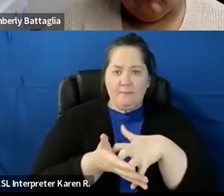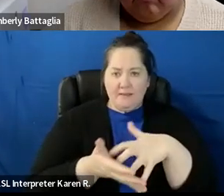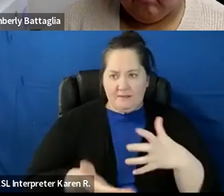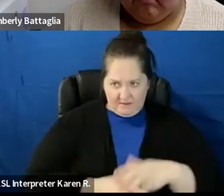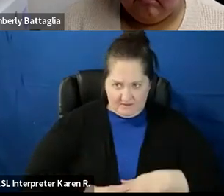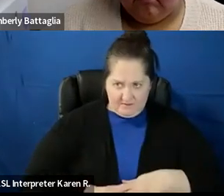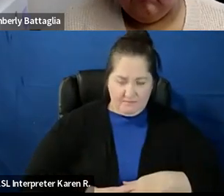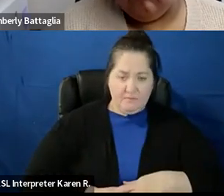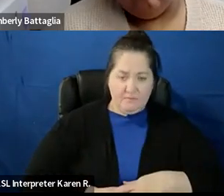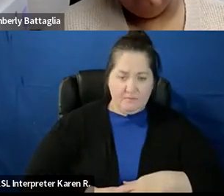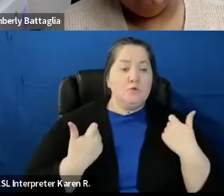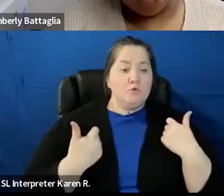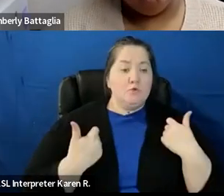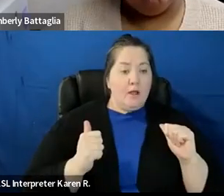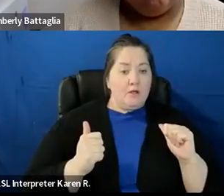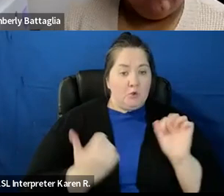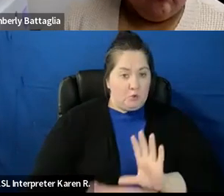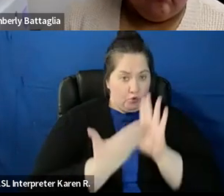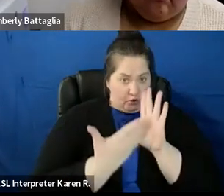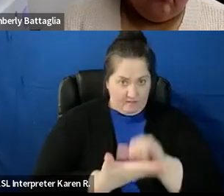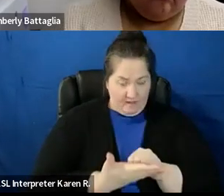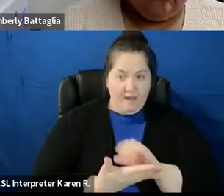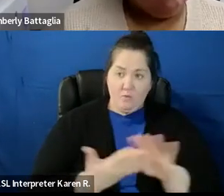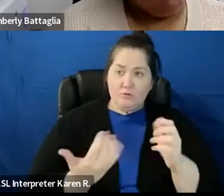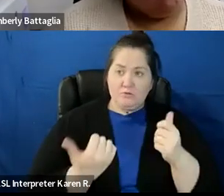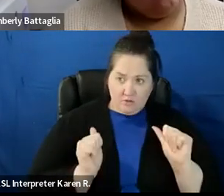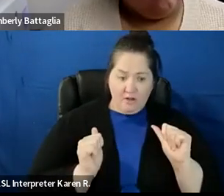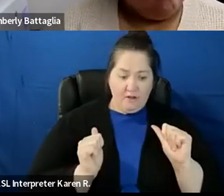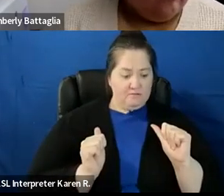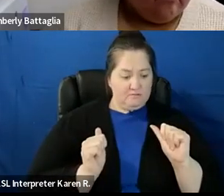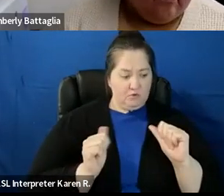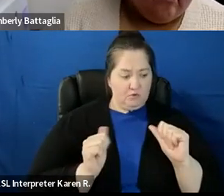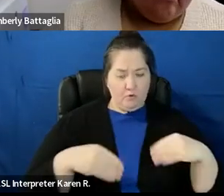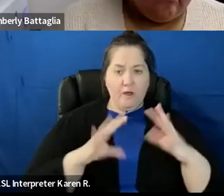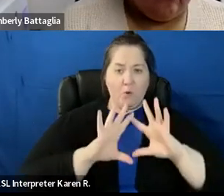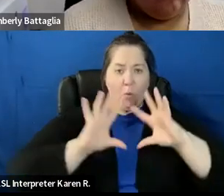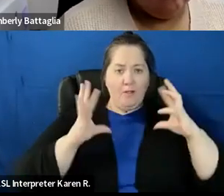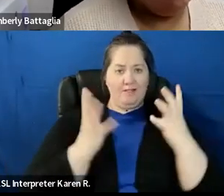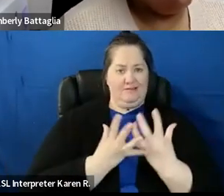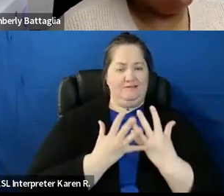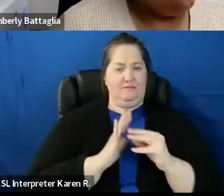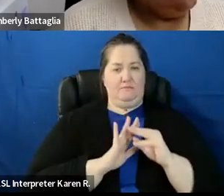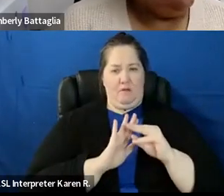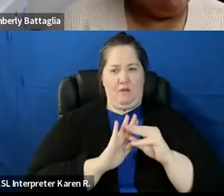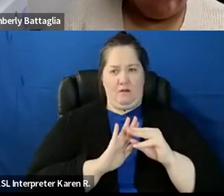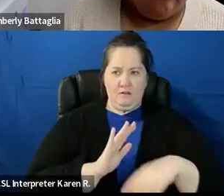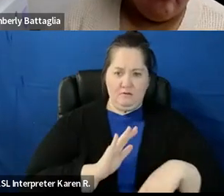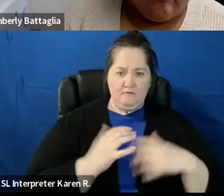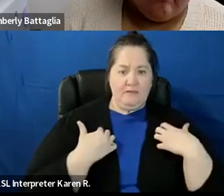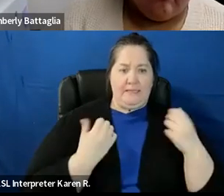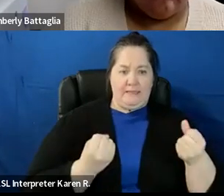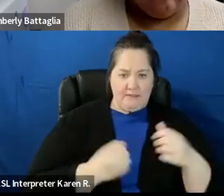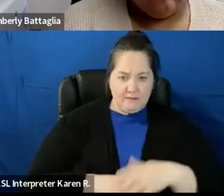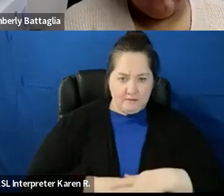to address that. And we're also trying to provide a holistic model of healing. We